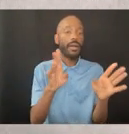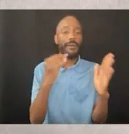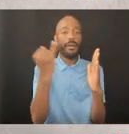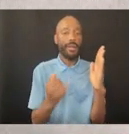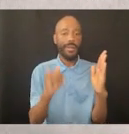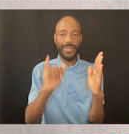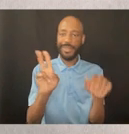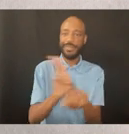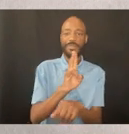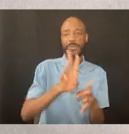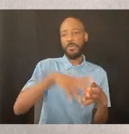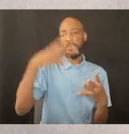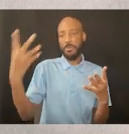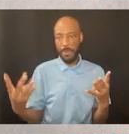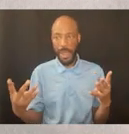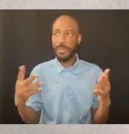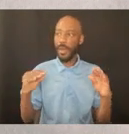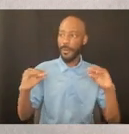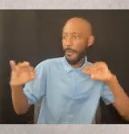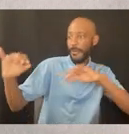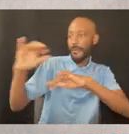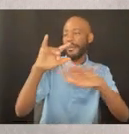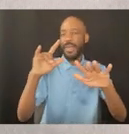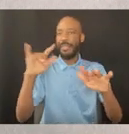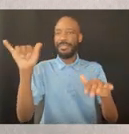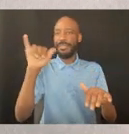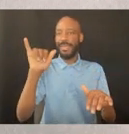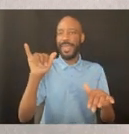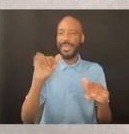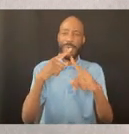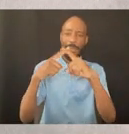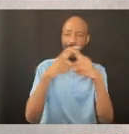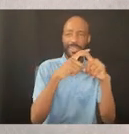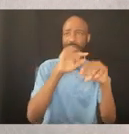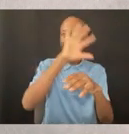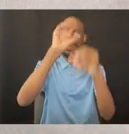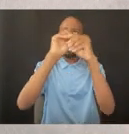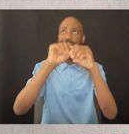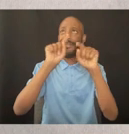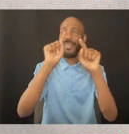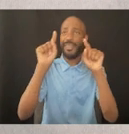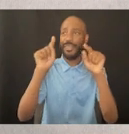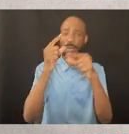elements, almost like bacteria in the air, and a rainbow face mask."